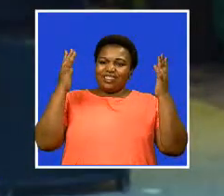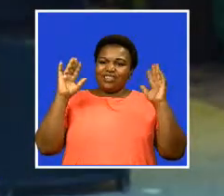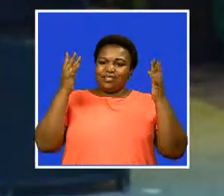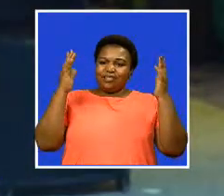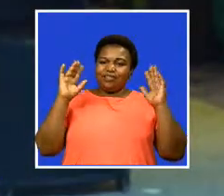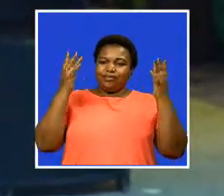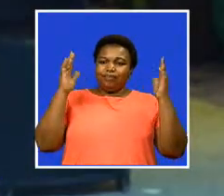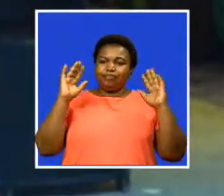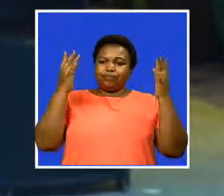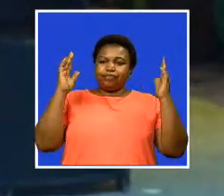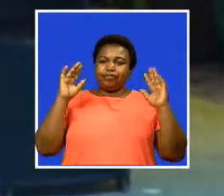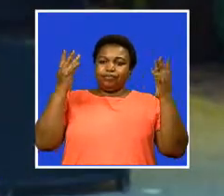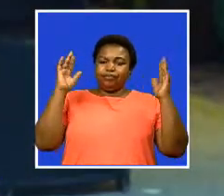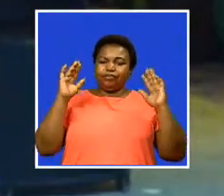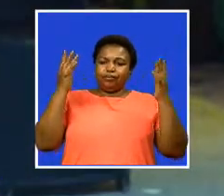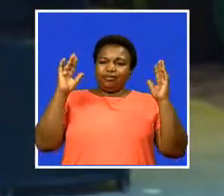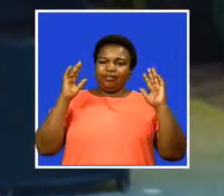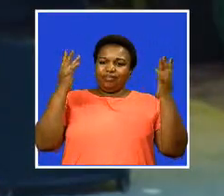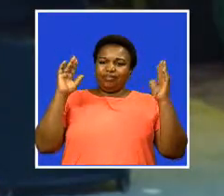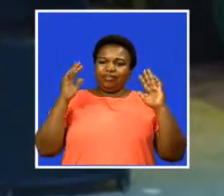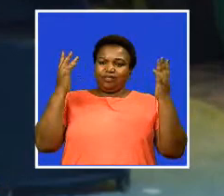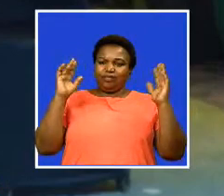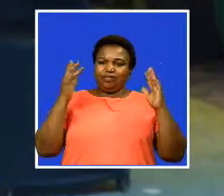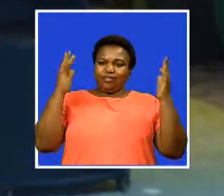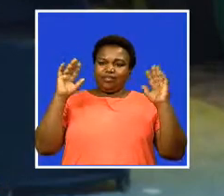ngicela sishayeni kakhulu kunalo ngoba